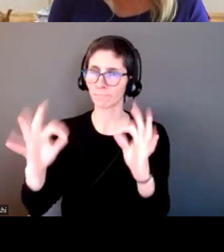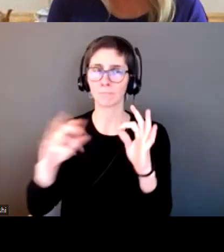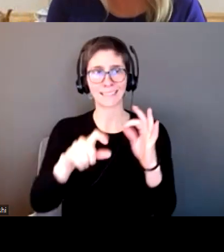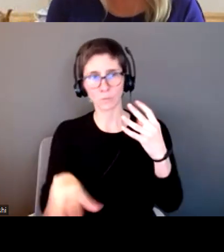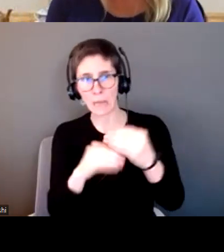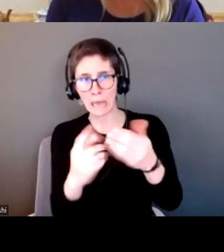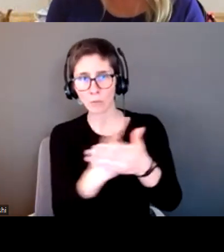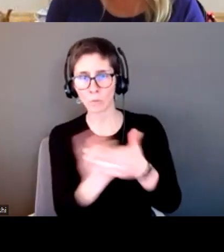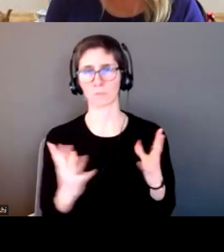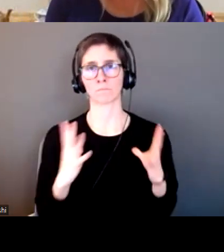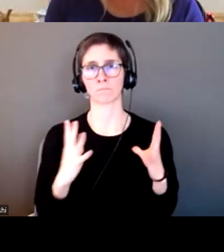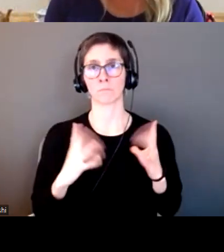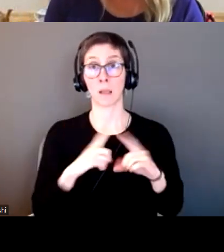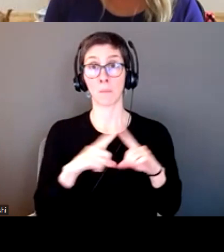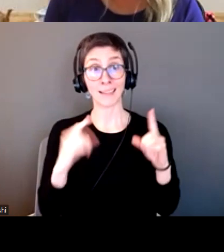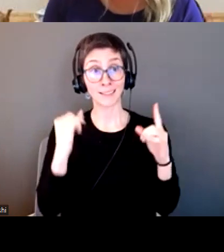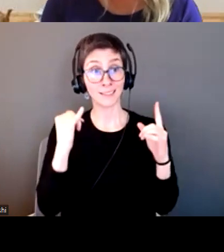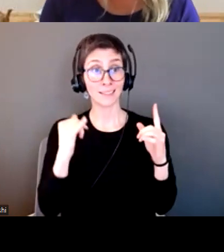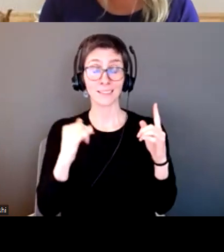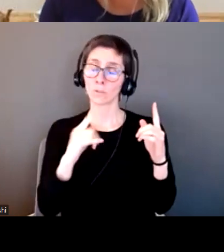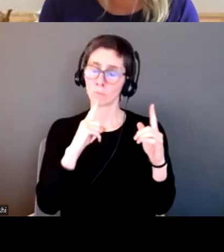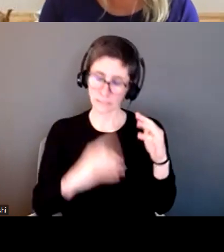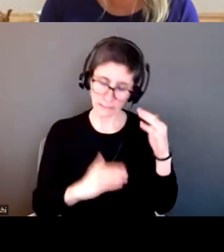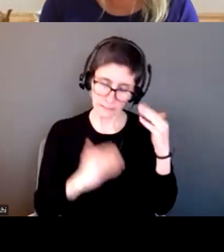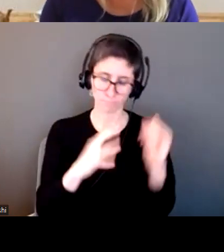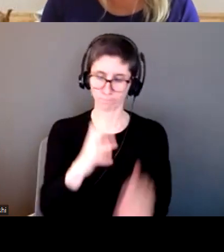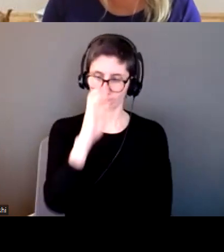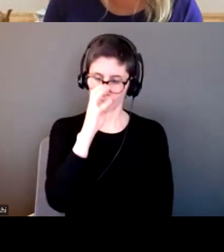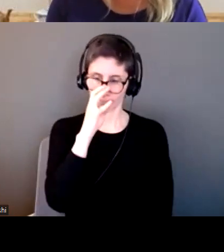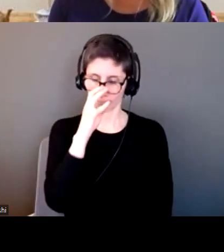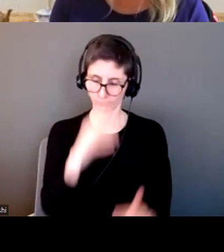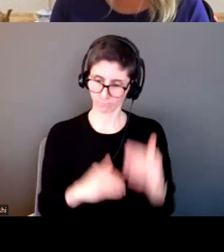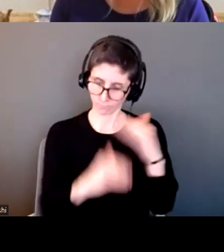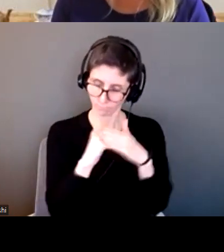we cannot extend the stay past 60 days, which makes for some difficult